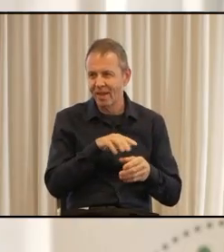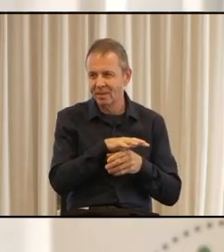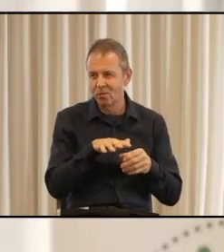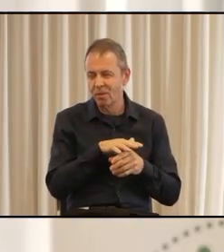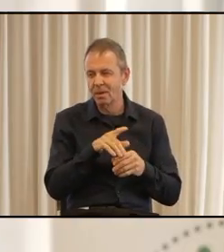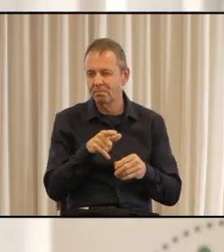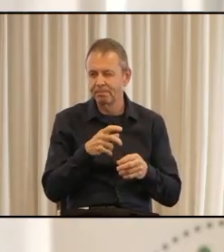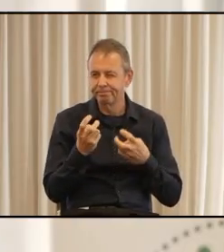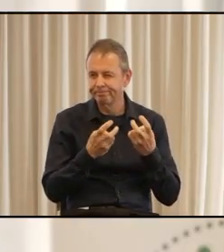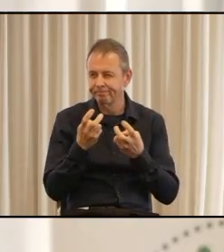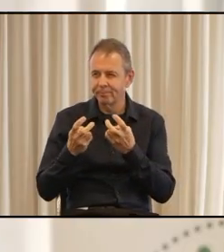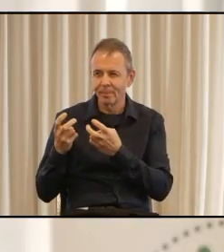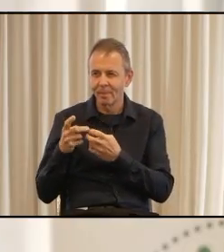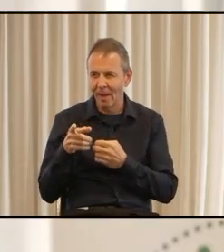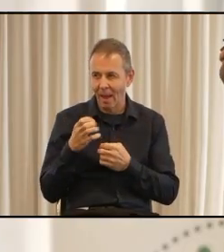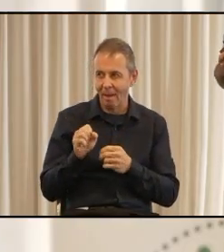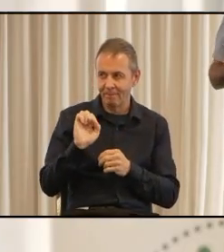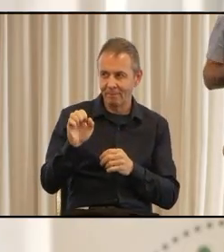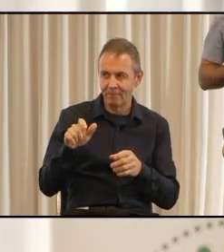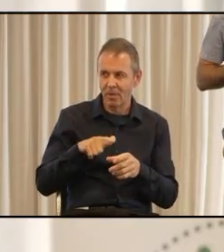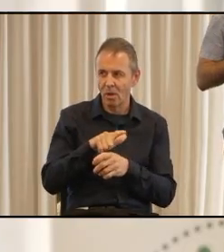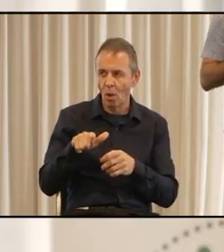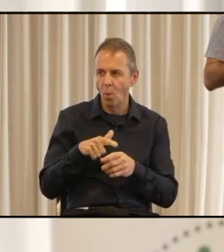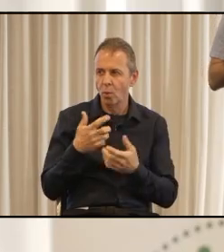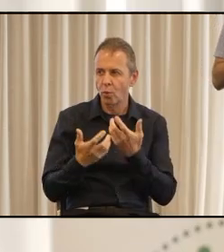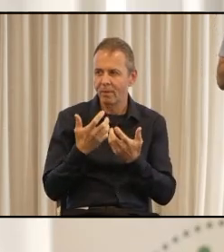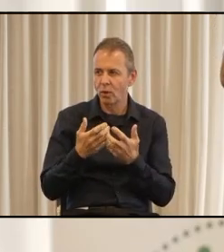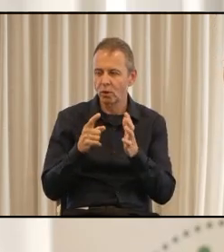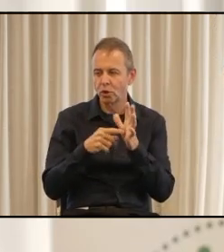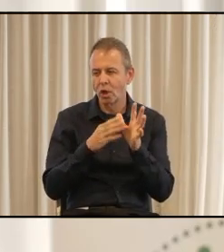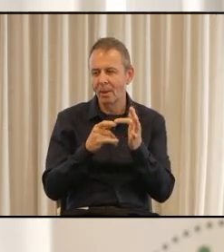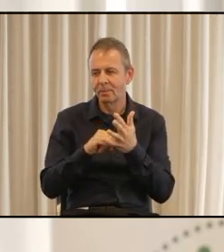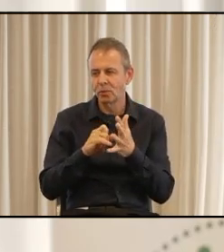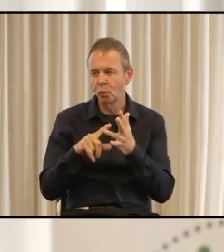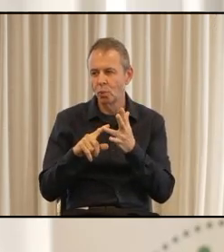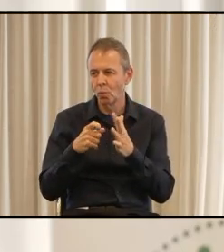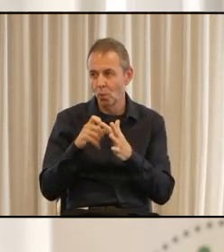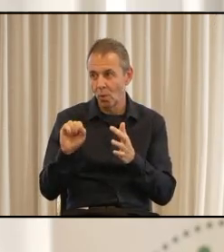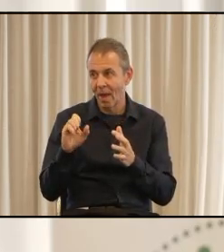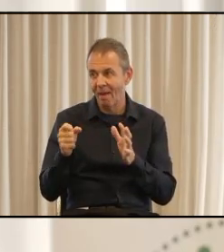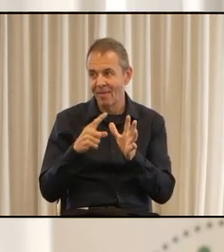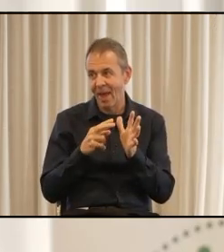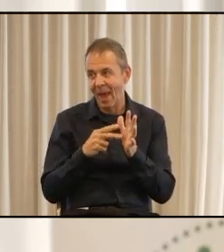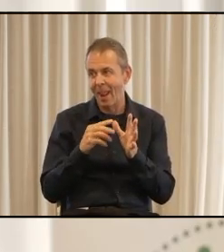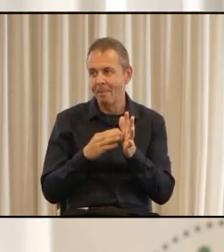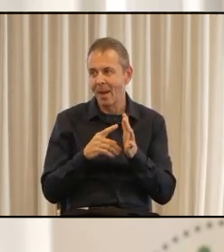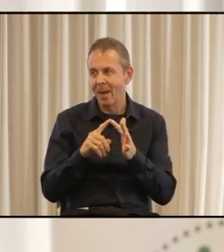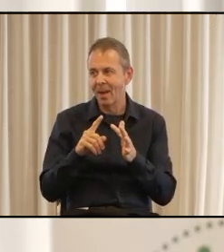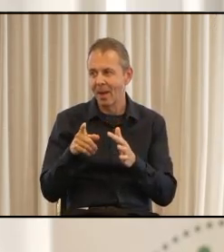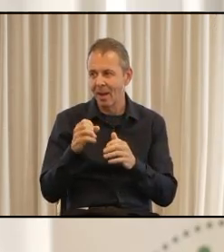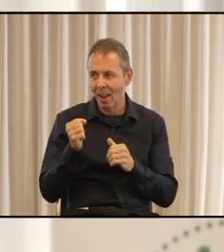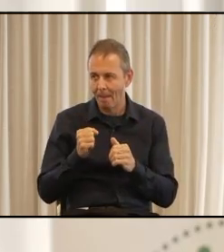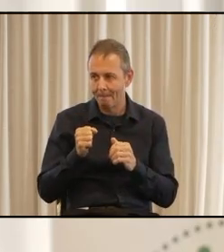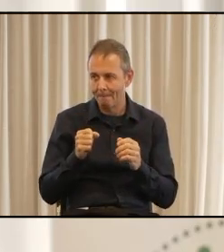found, okay, well, there's a local university, James Cook, and they had an anime club. And so he was going to go there.